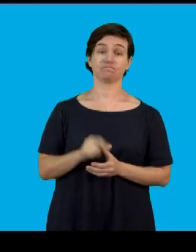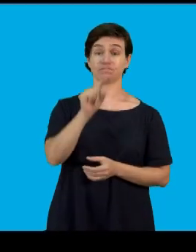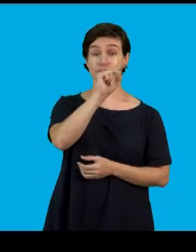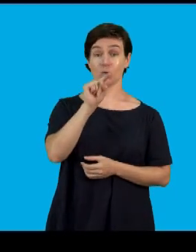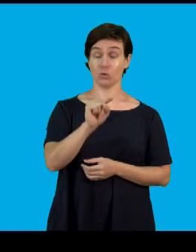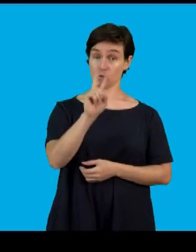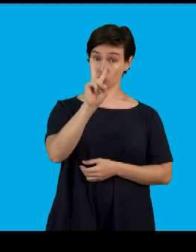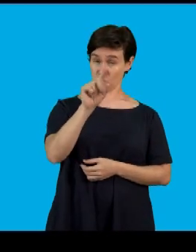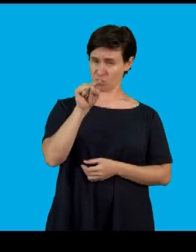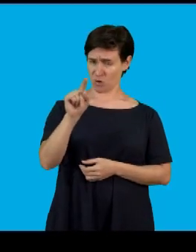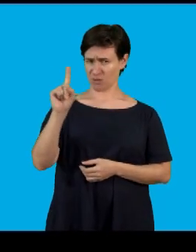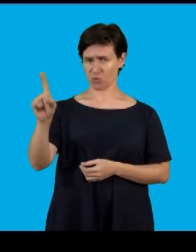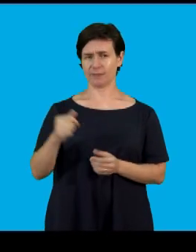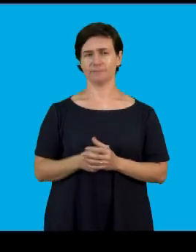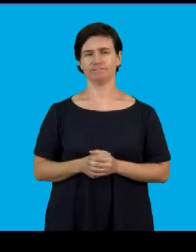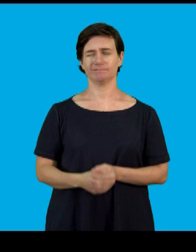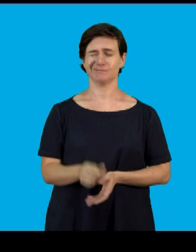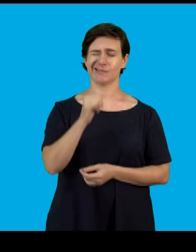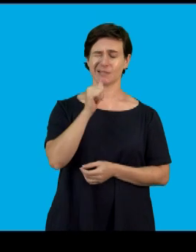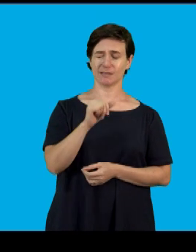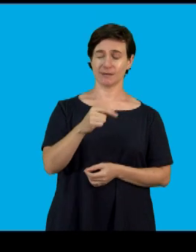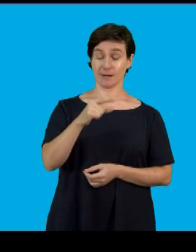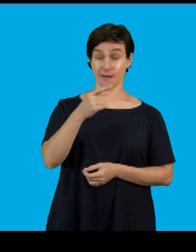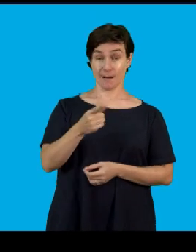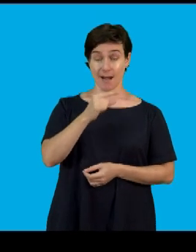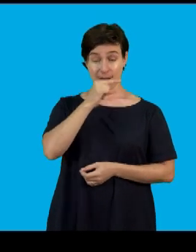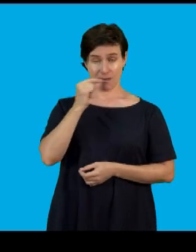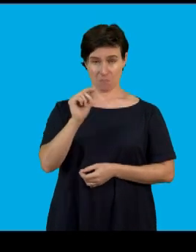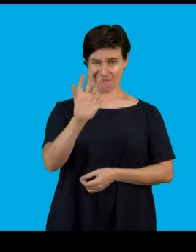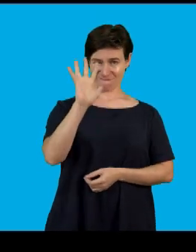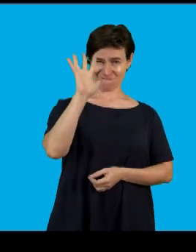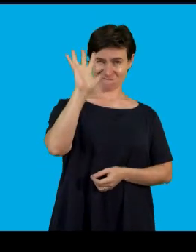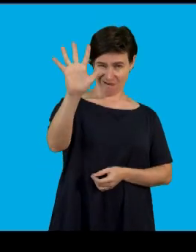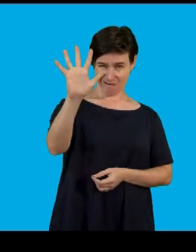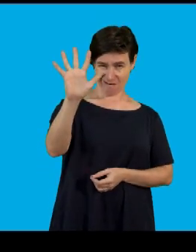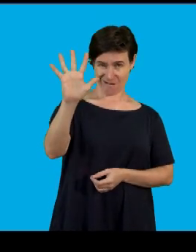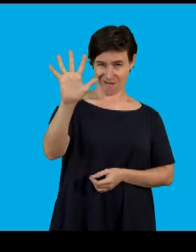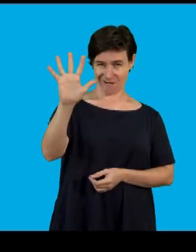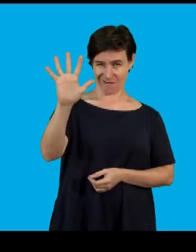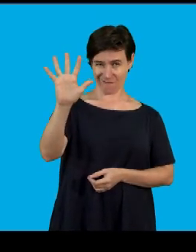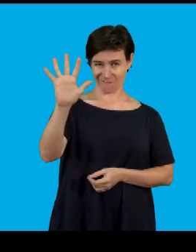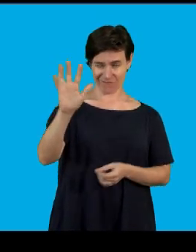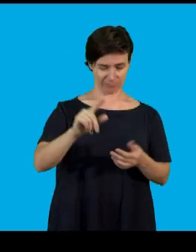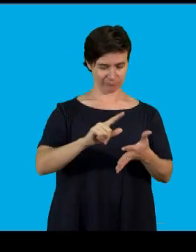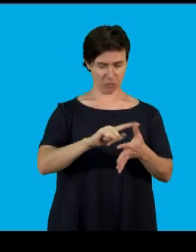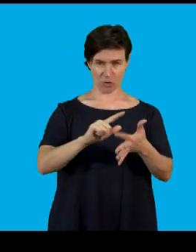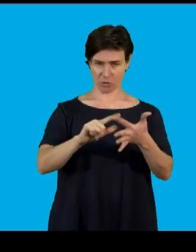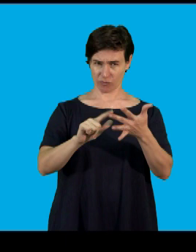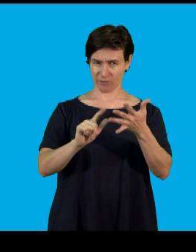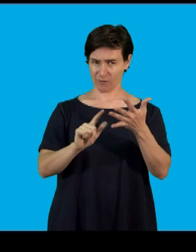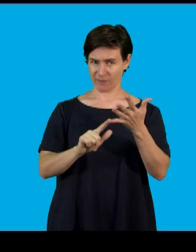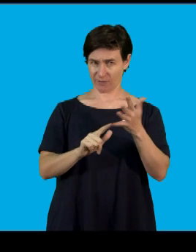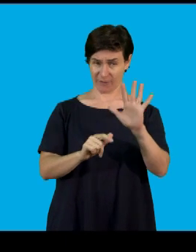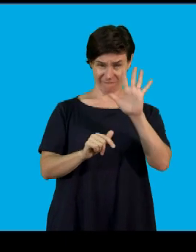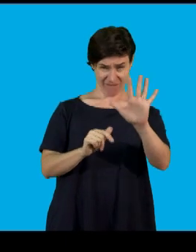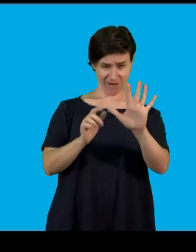question 2.1, it says name 5 components of a business plan. Don't forget, you